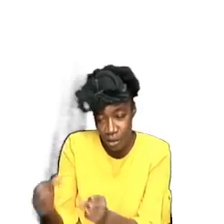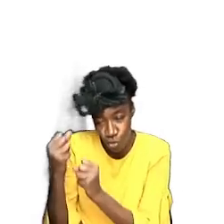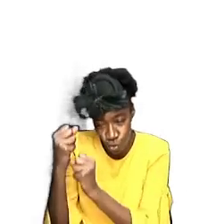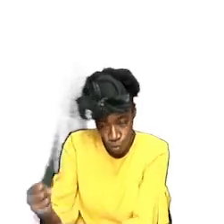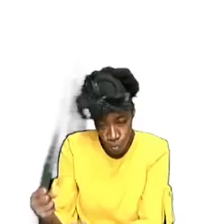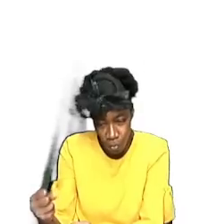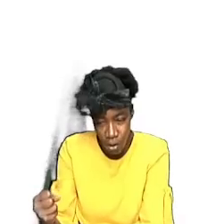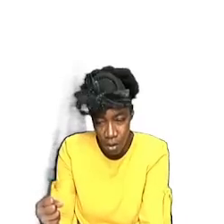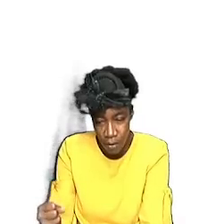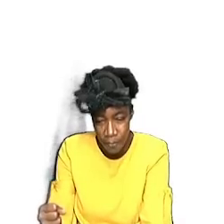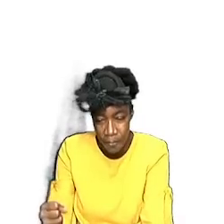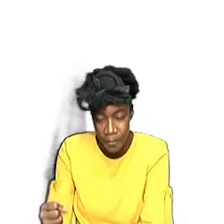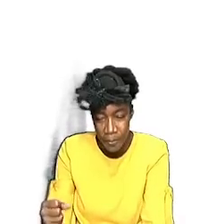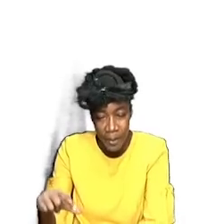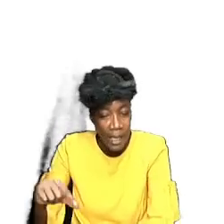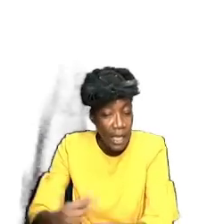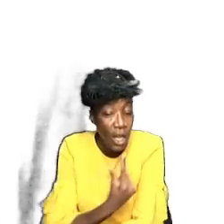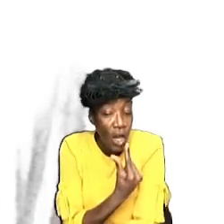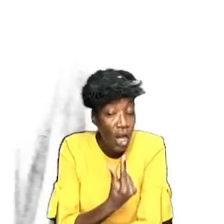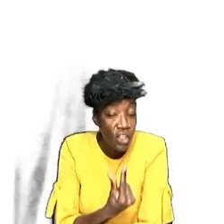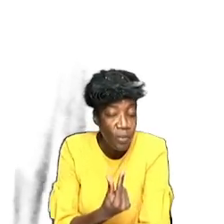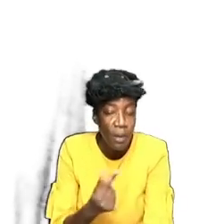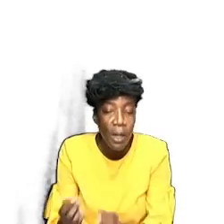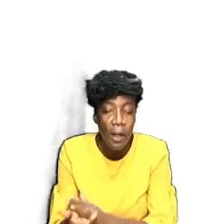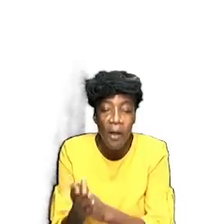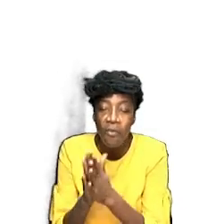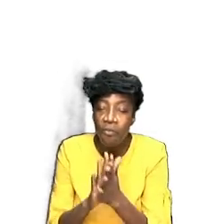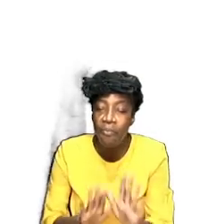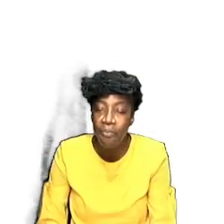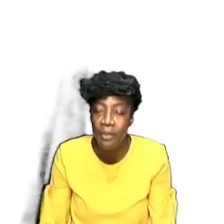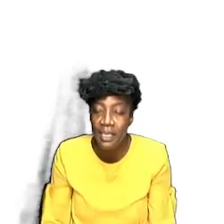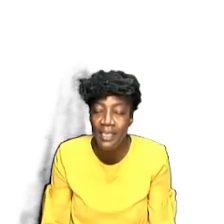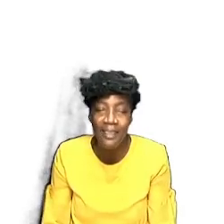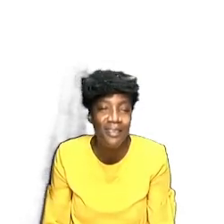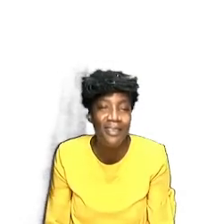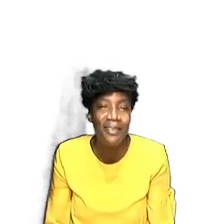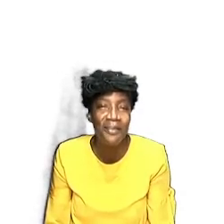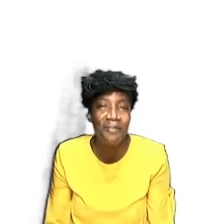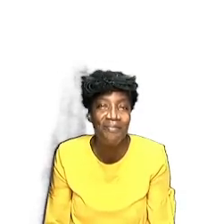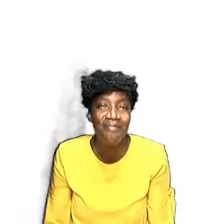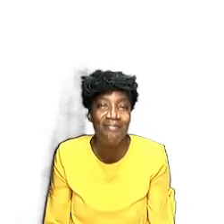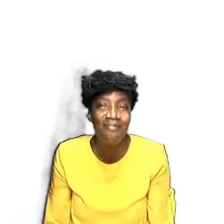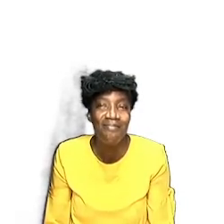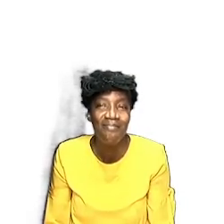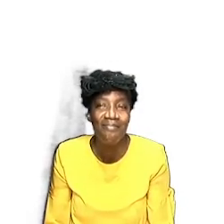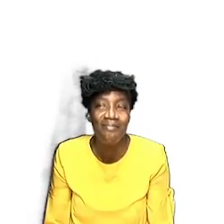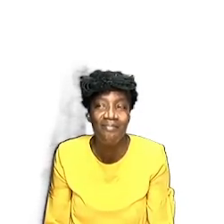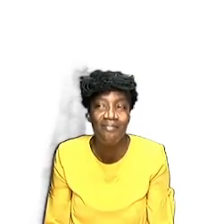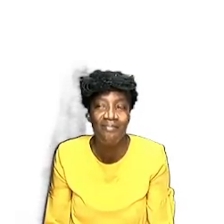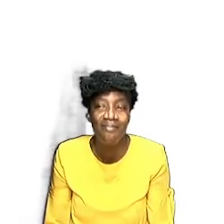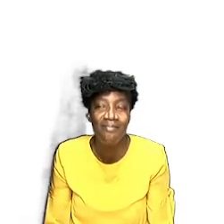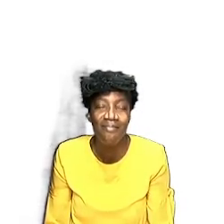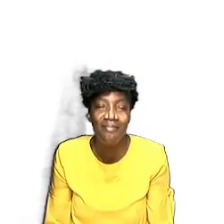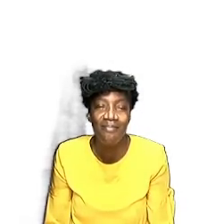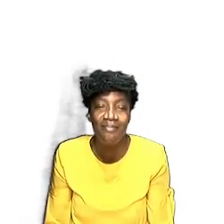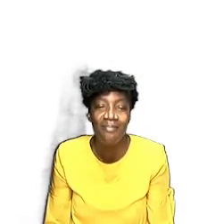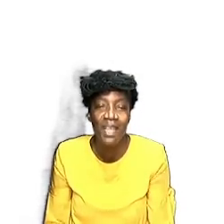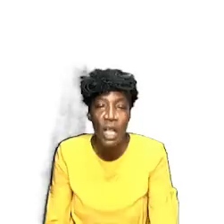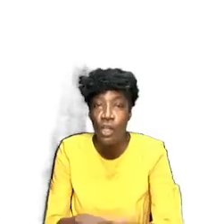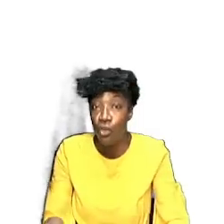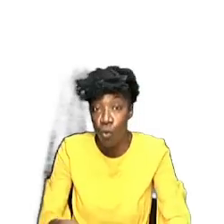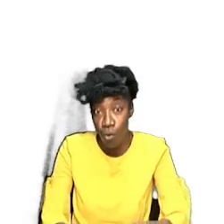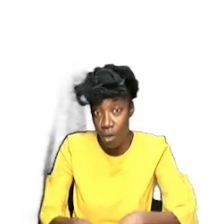set in it. It is set in the gospel of peace. My God. Brethren, don't let go of